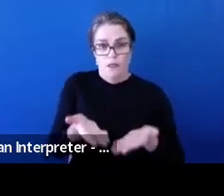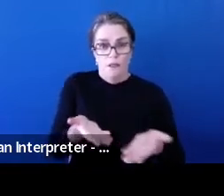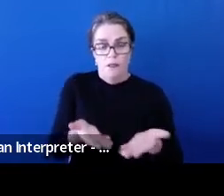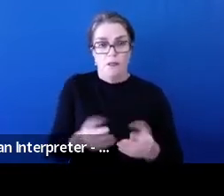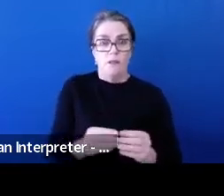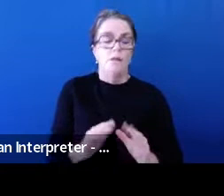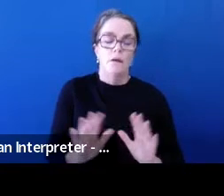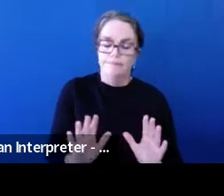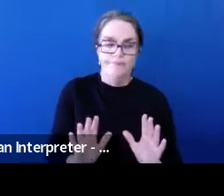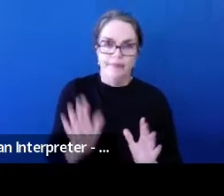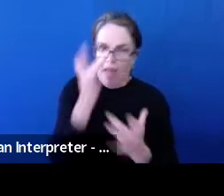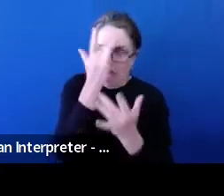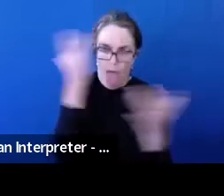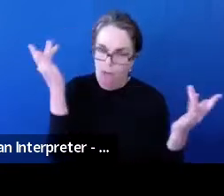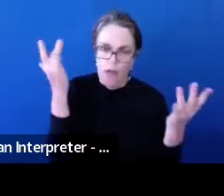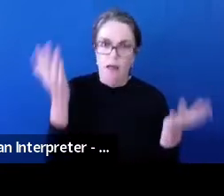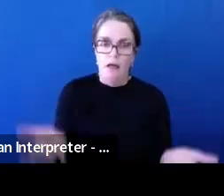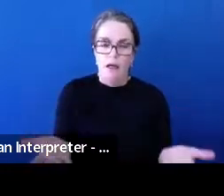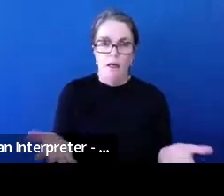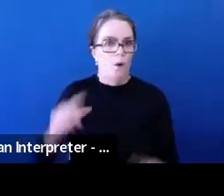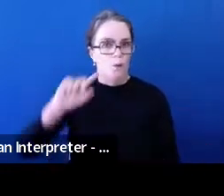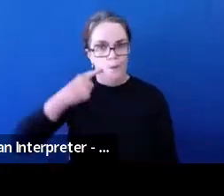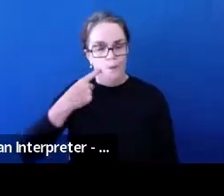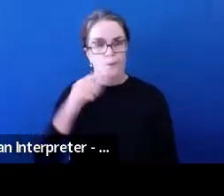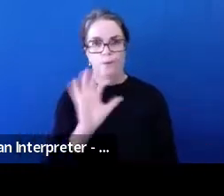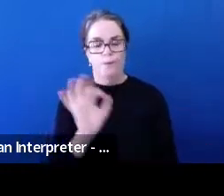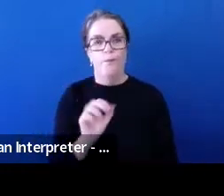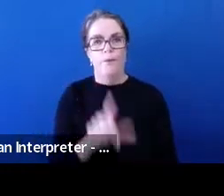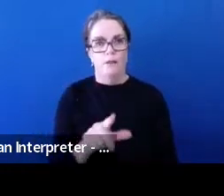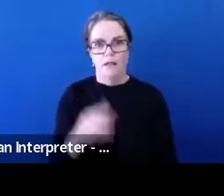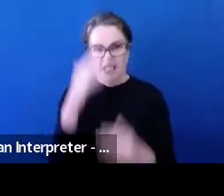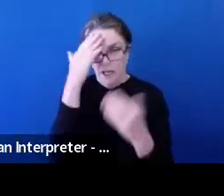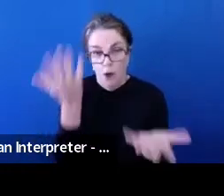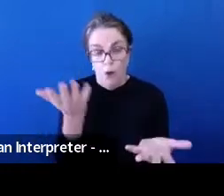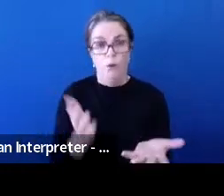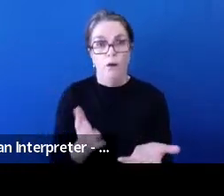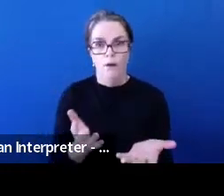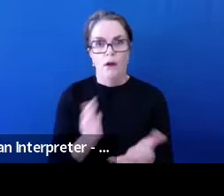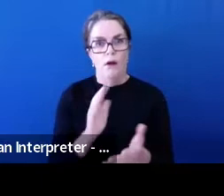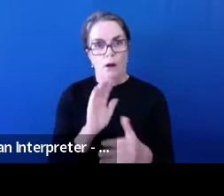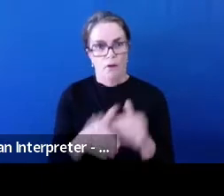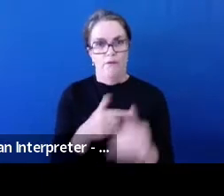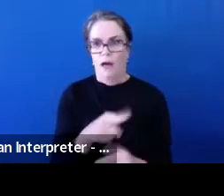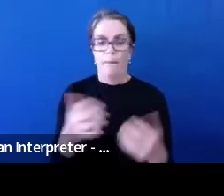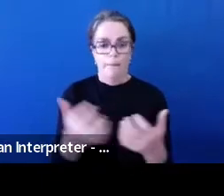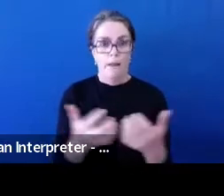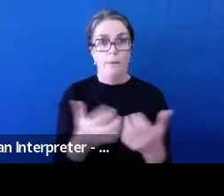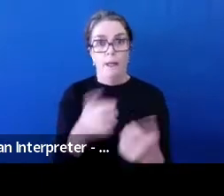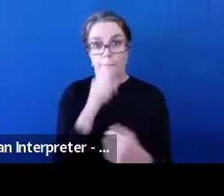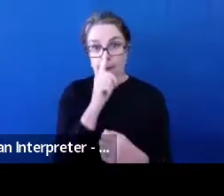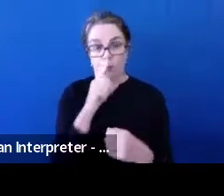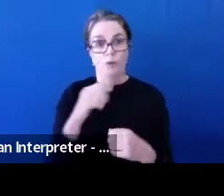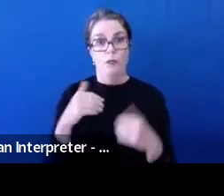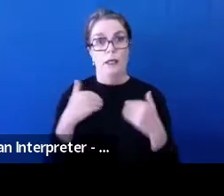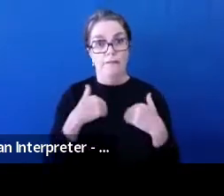all, but they were certainly not well informed by the fact that many people have had traumatic histories, not